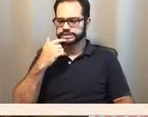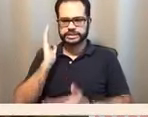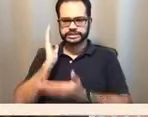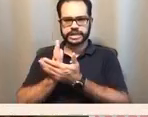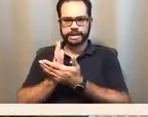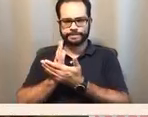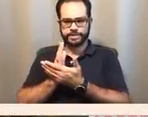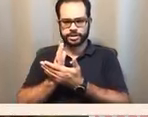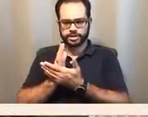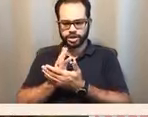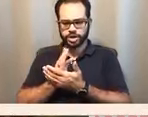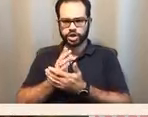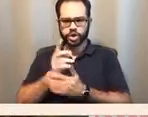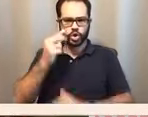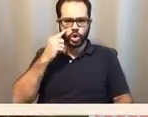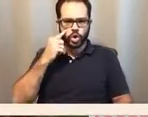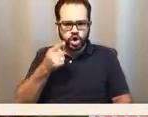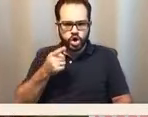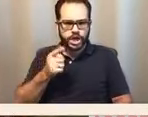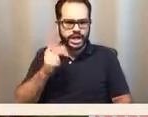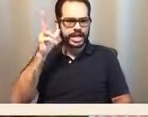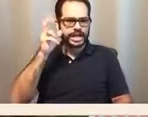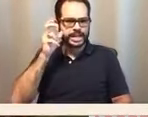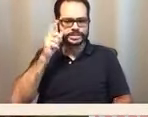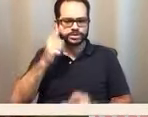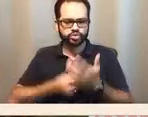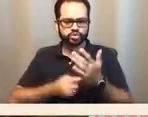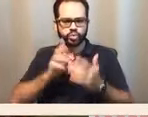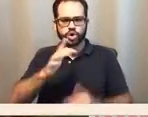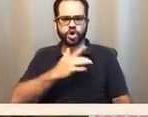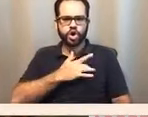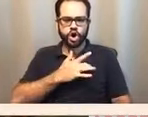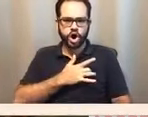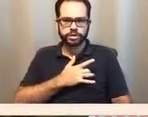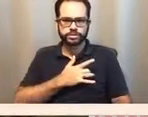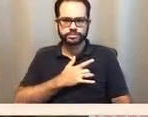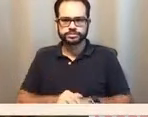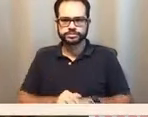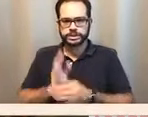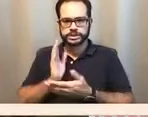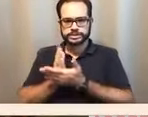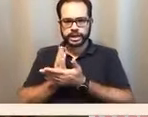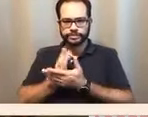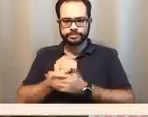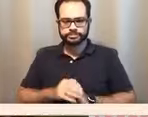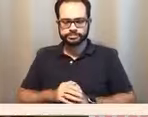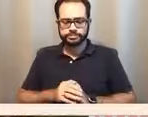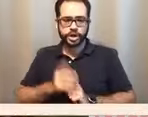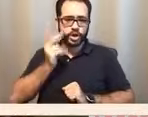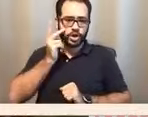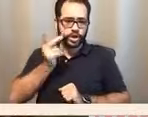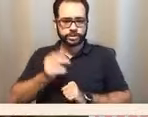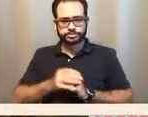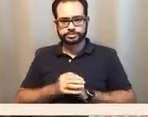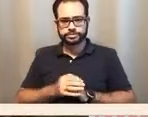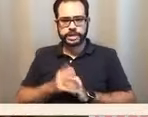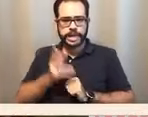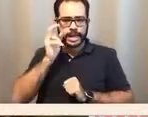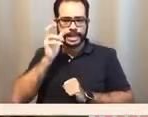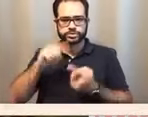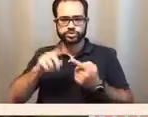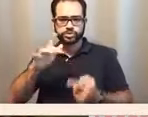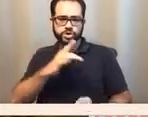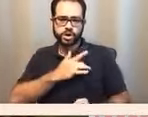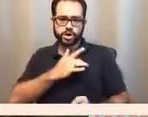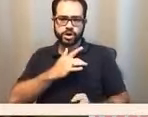to what your heart has to say. Stop, look, listen to your heart and what